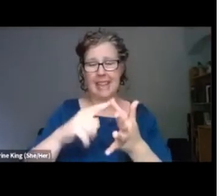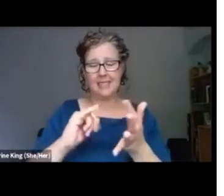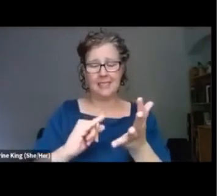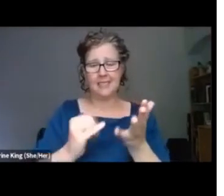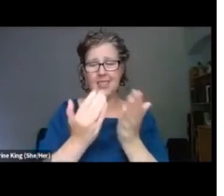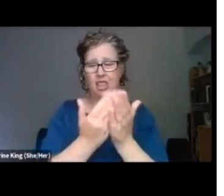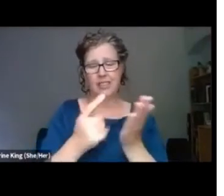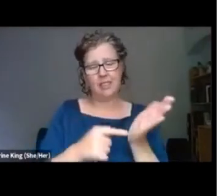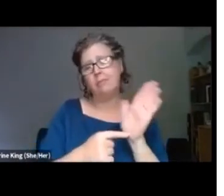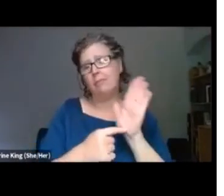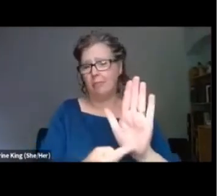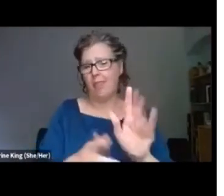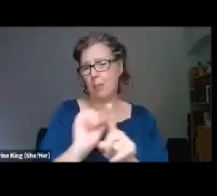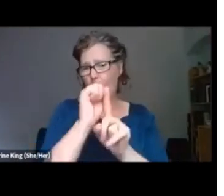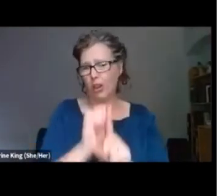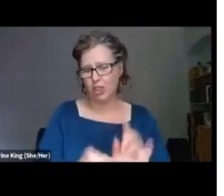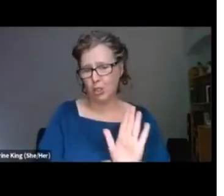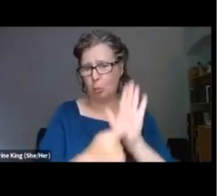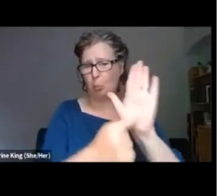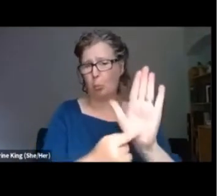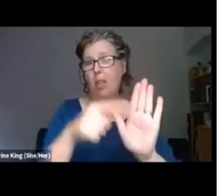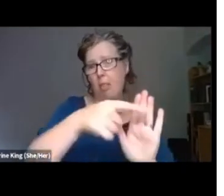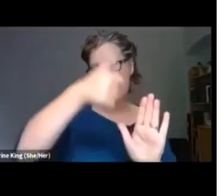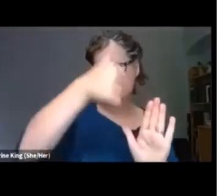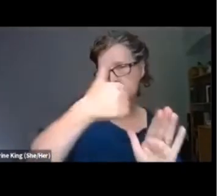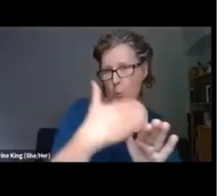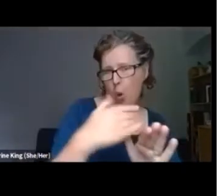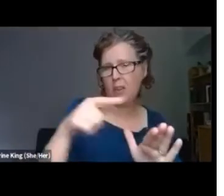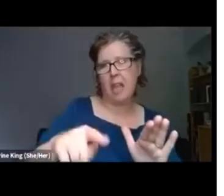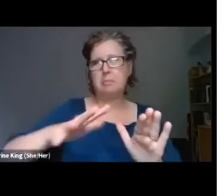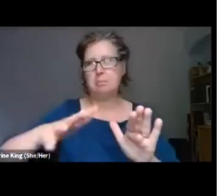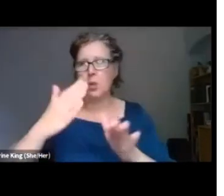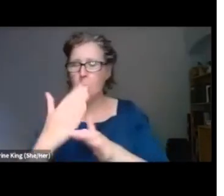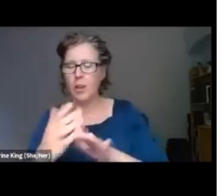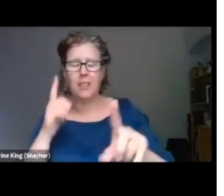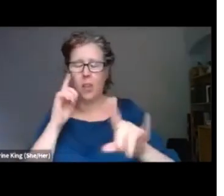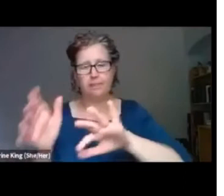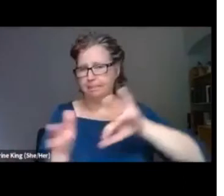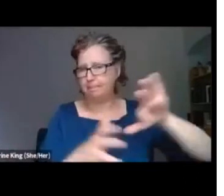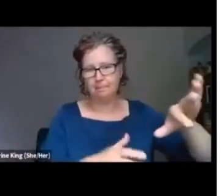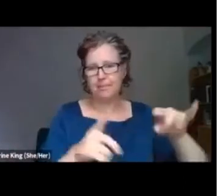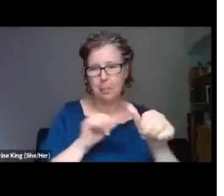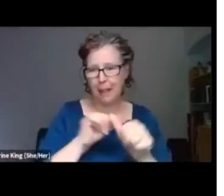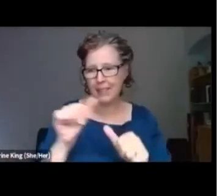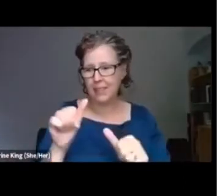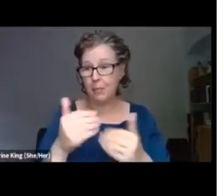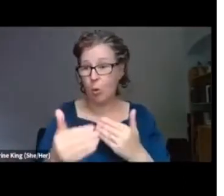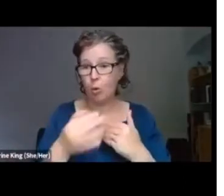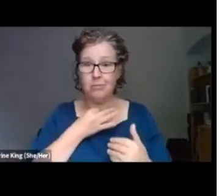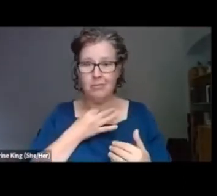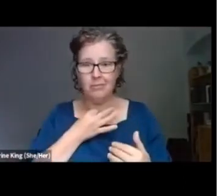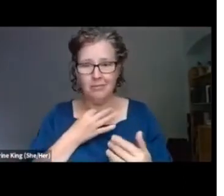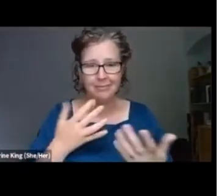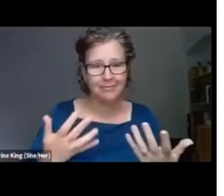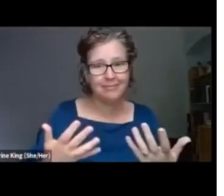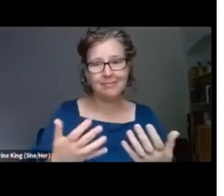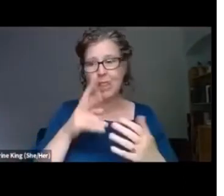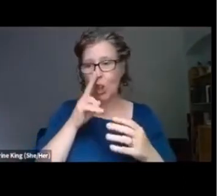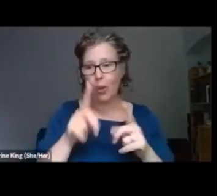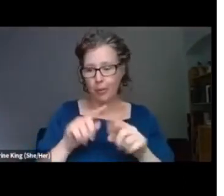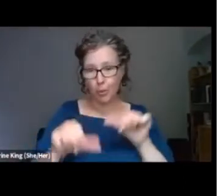what we did, what worked and what didn't, why don't we be a little bit more exposing and look at the process as it moves